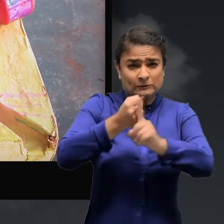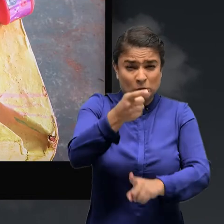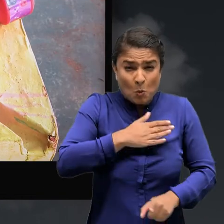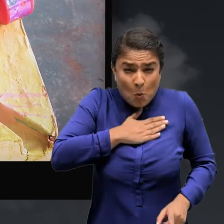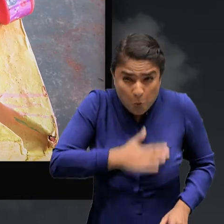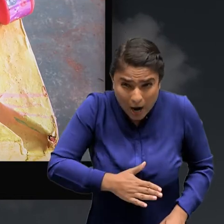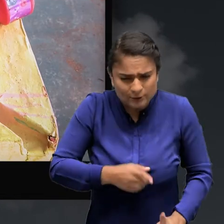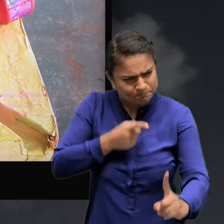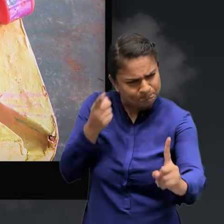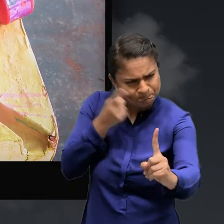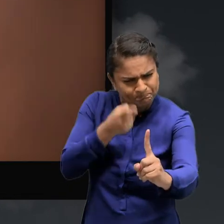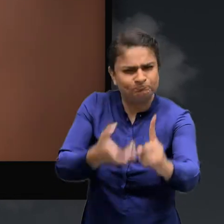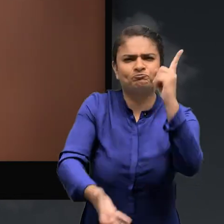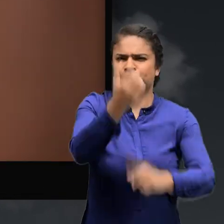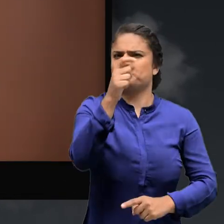get that you want.